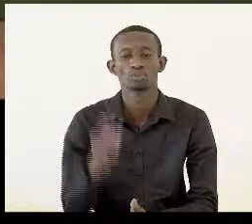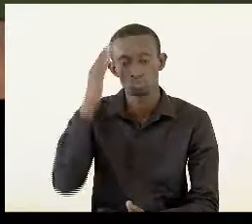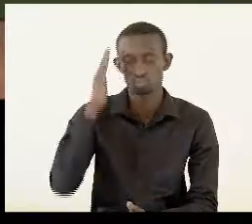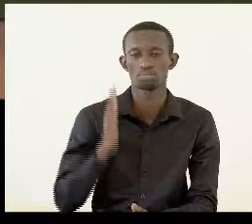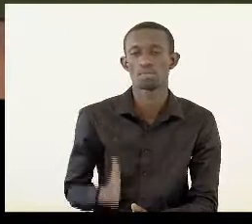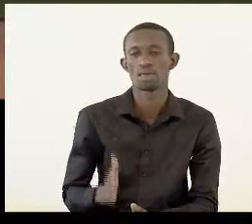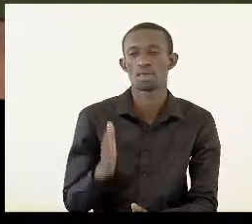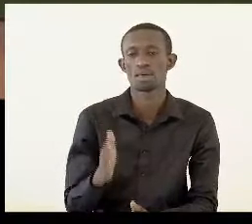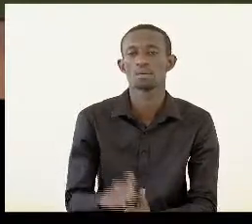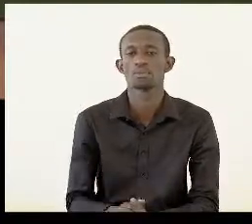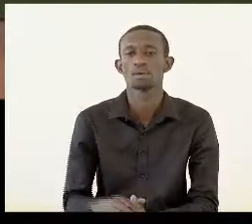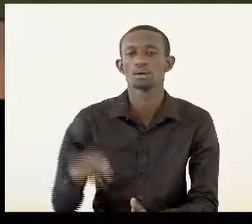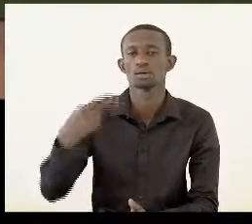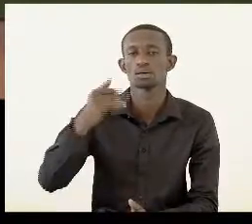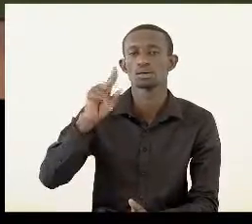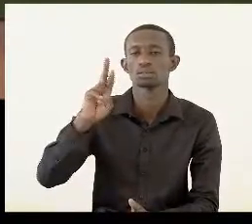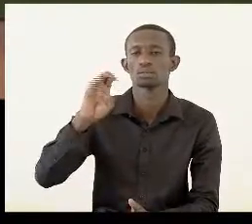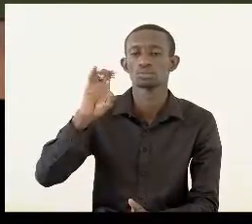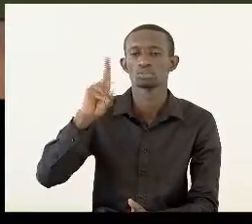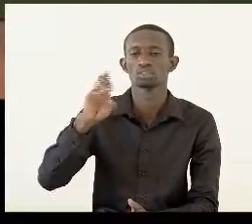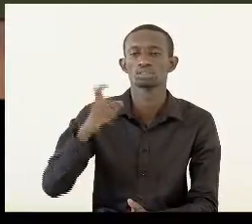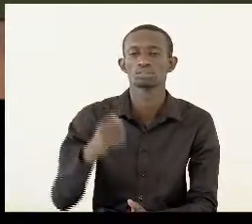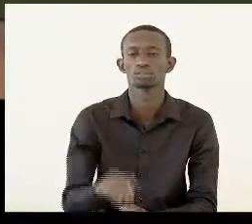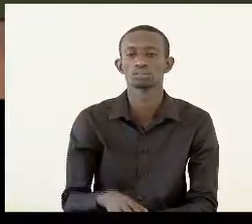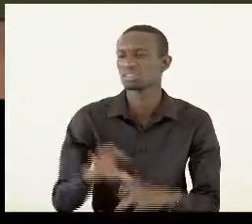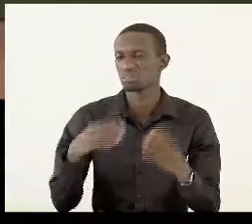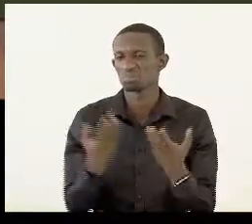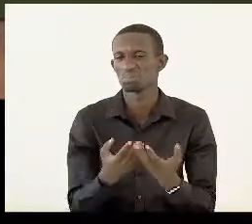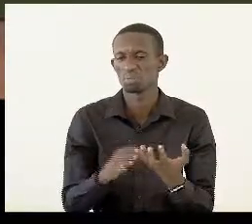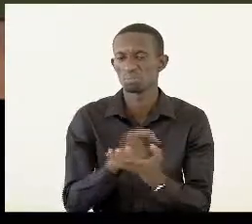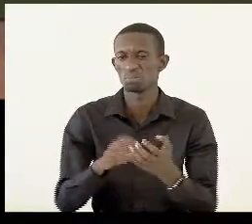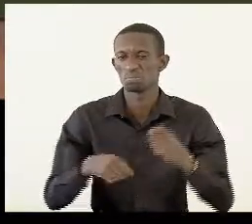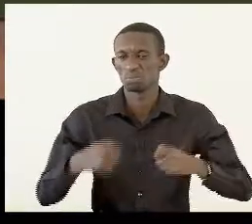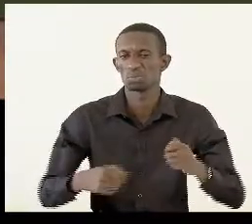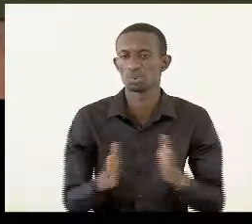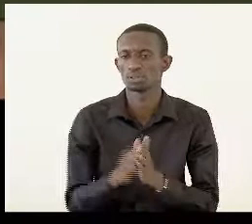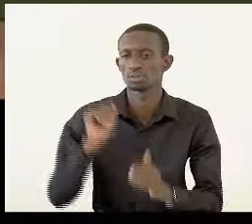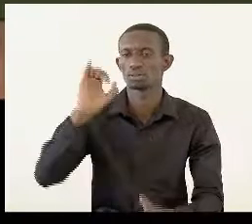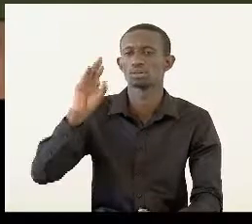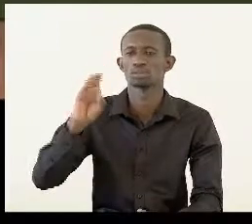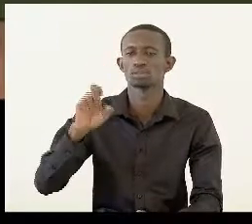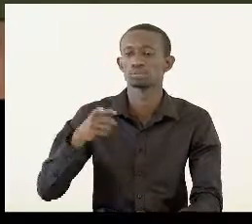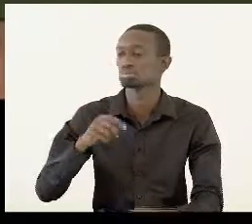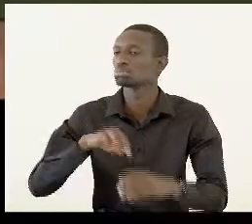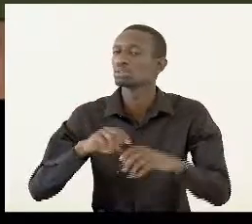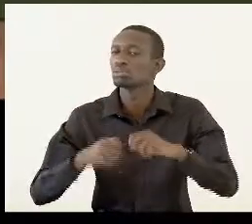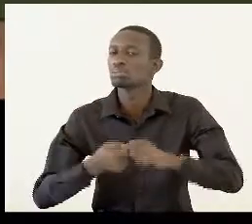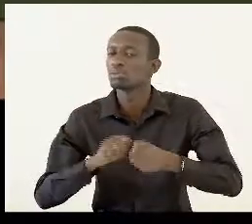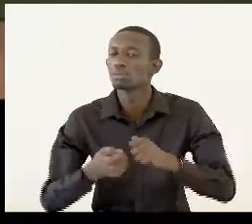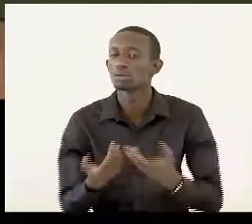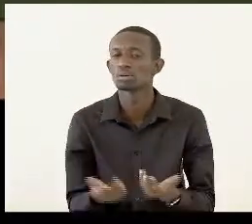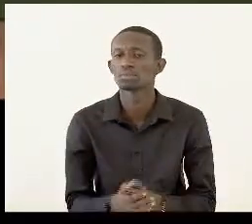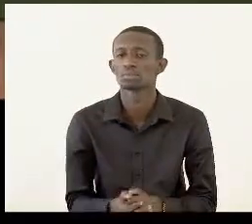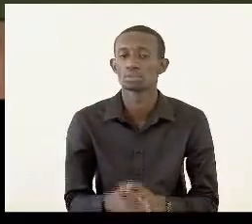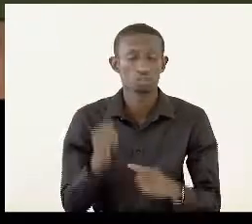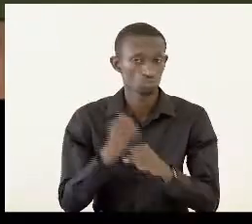behaviors of basic hydroxides, or the hydroxides in general. They react with acids. They can precipitate metal cations. We